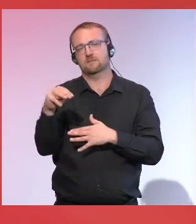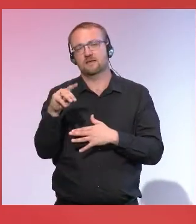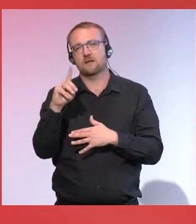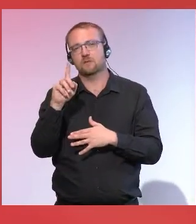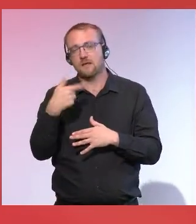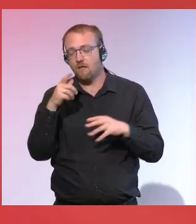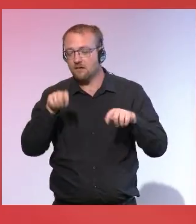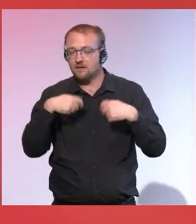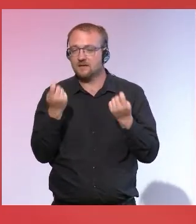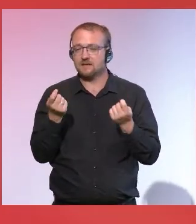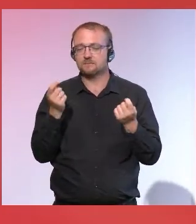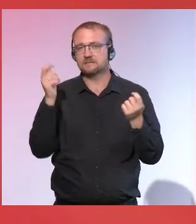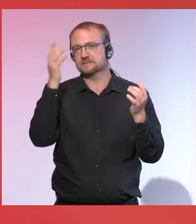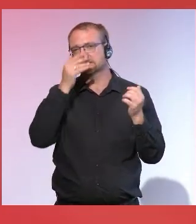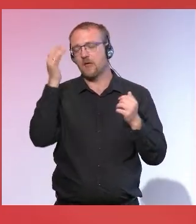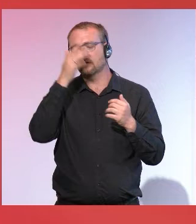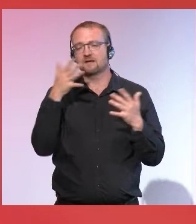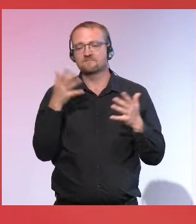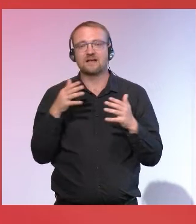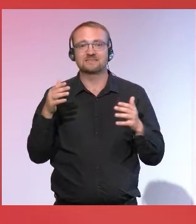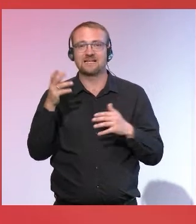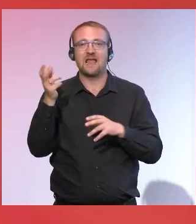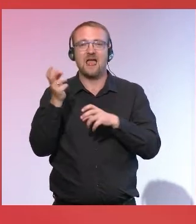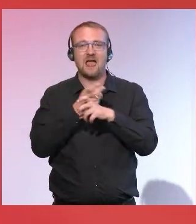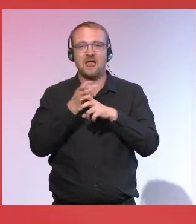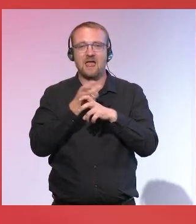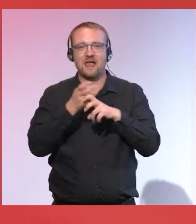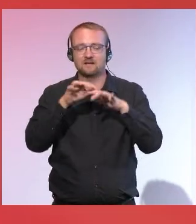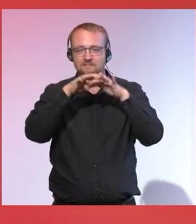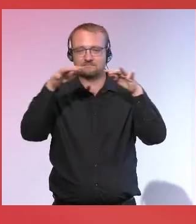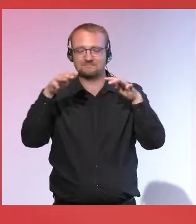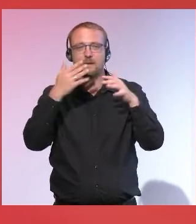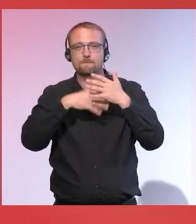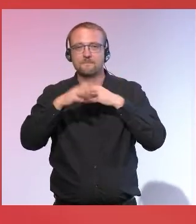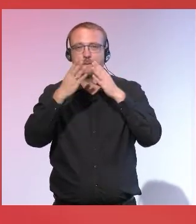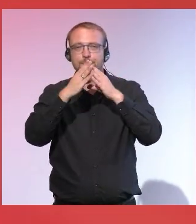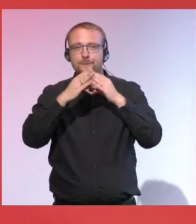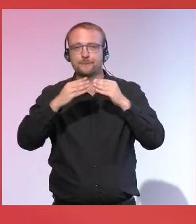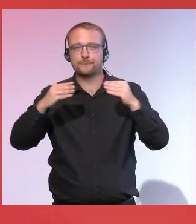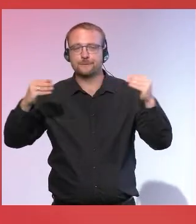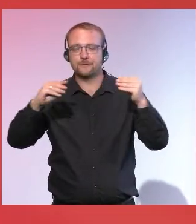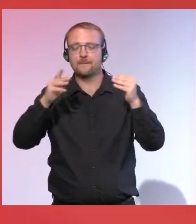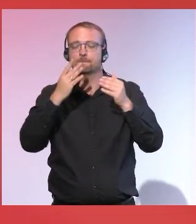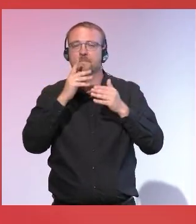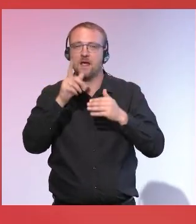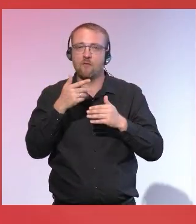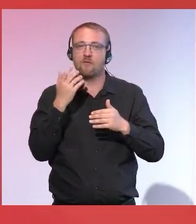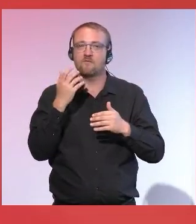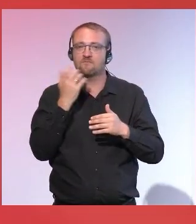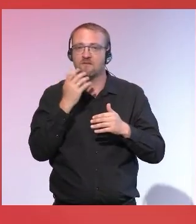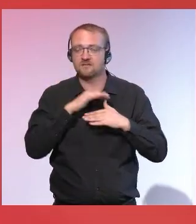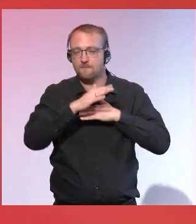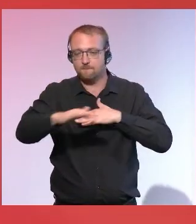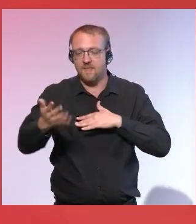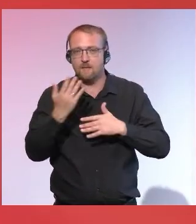and faster, then you might get a sort of a runaway effect and really high sea level rise. Again, something we really need to avoid. Even